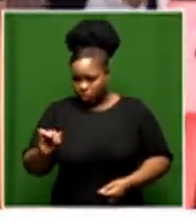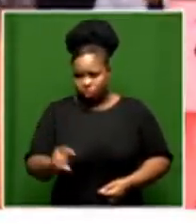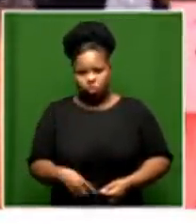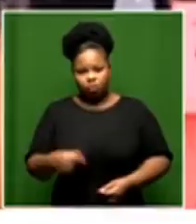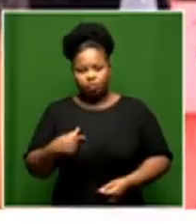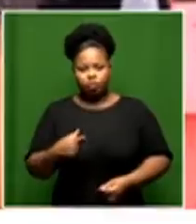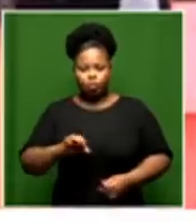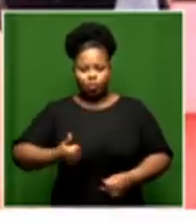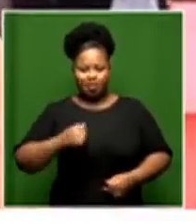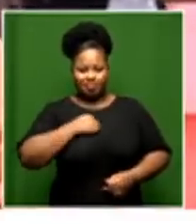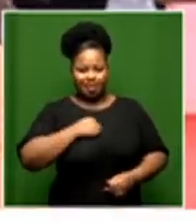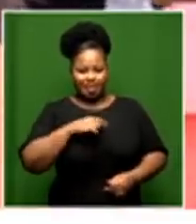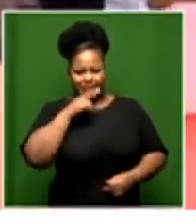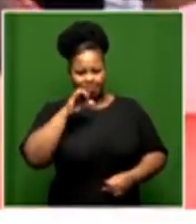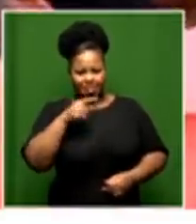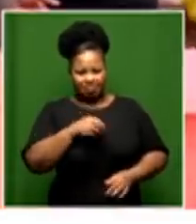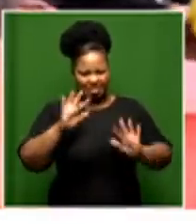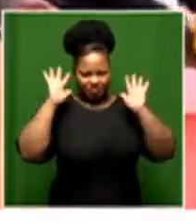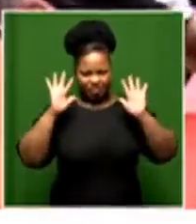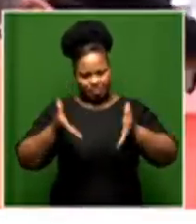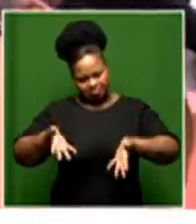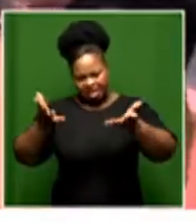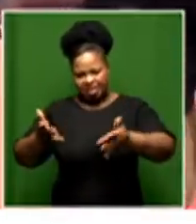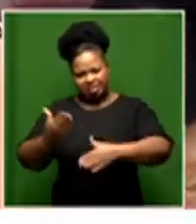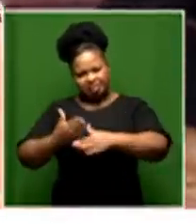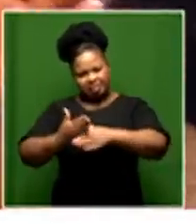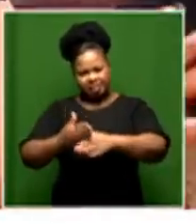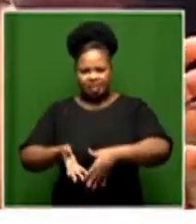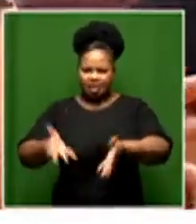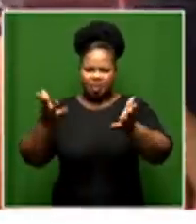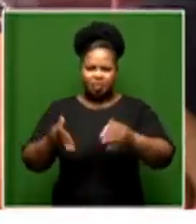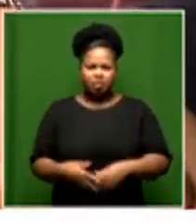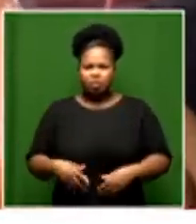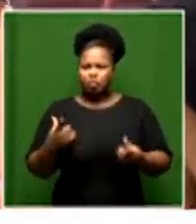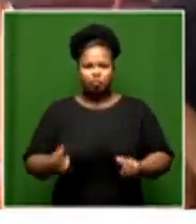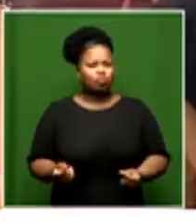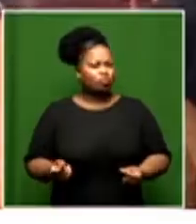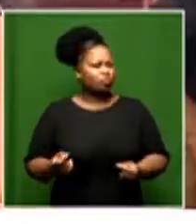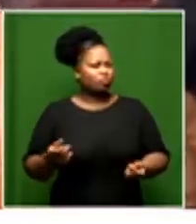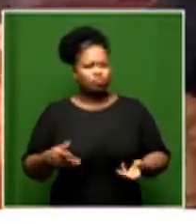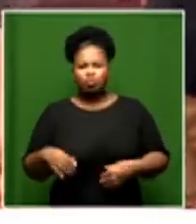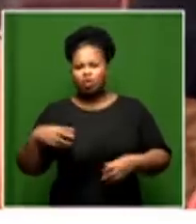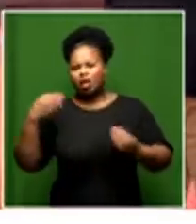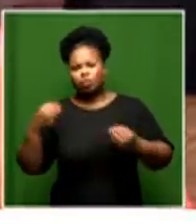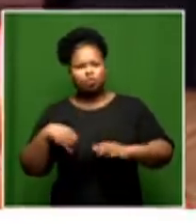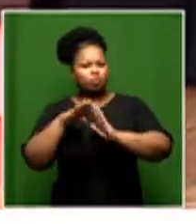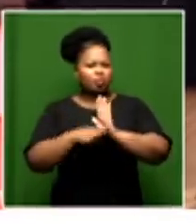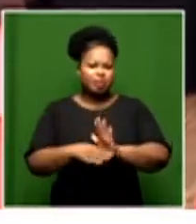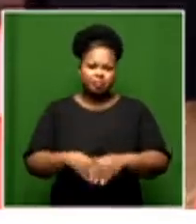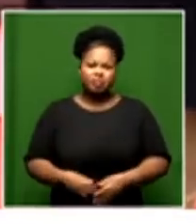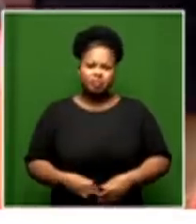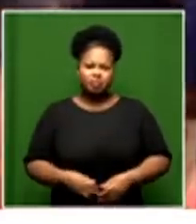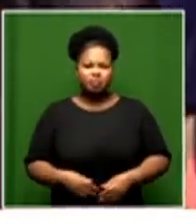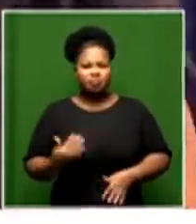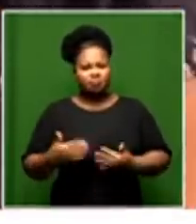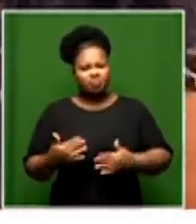wami uThembi. Ngiyakuyeka nje sebenza. Hamba. Do your outreach programs and